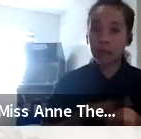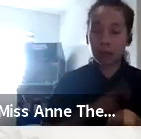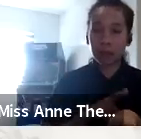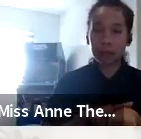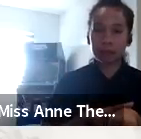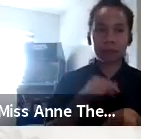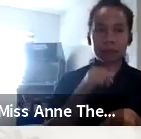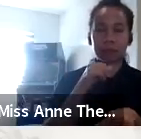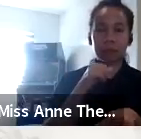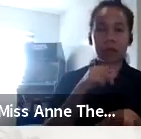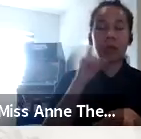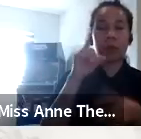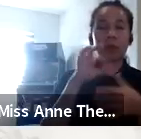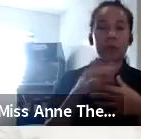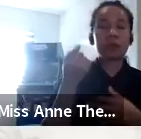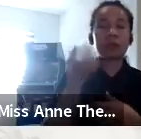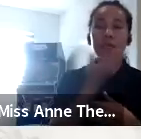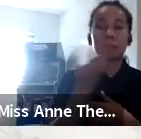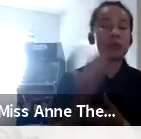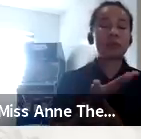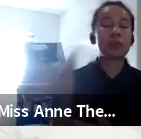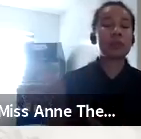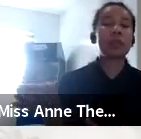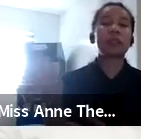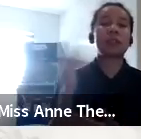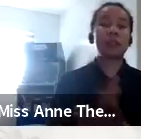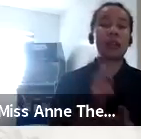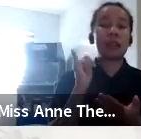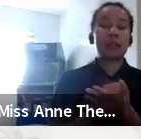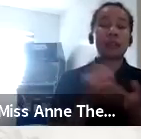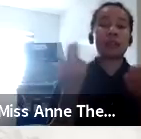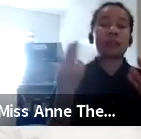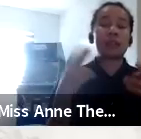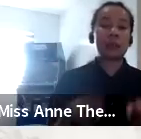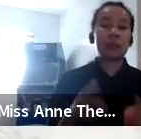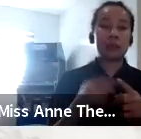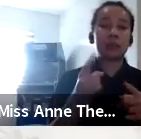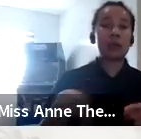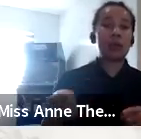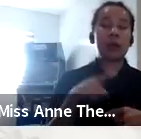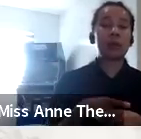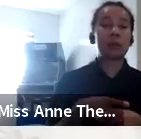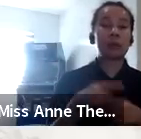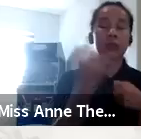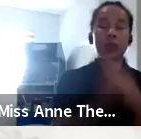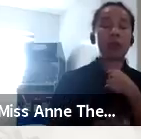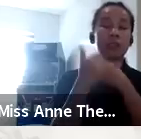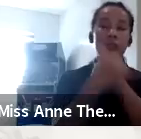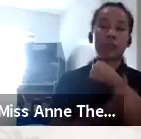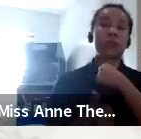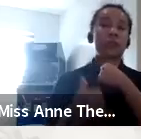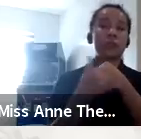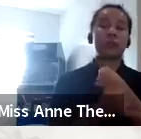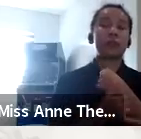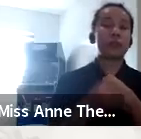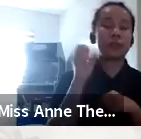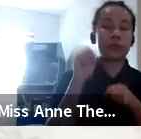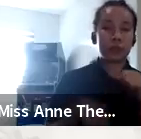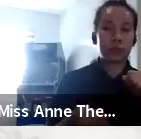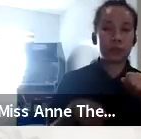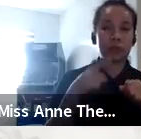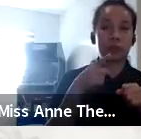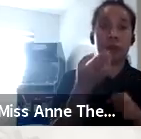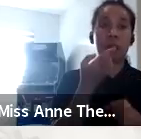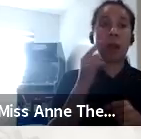the first, one of the first few things that this happened to our country. So you are